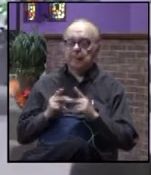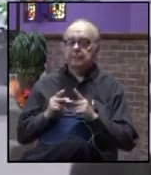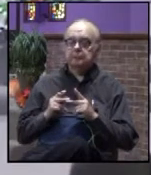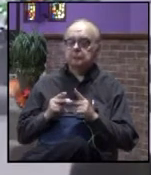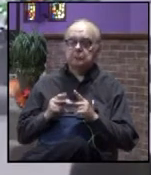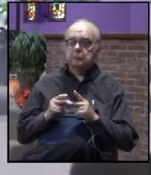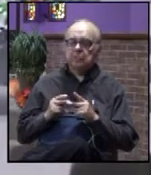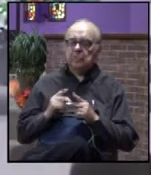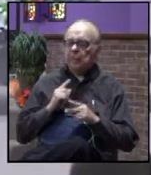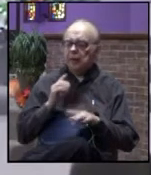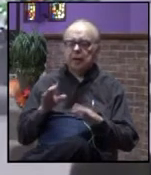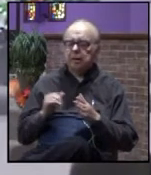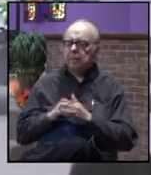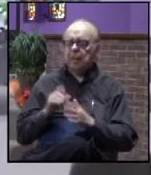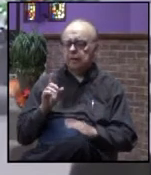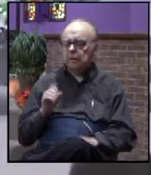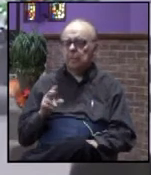No.